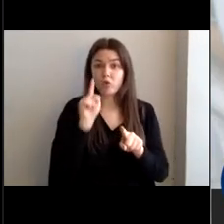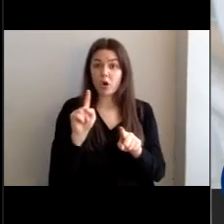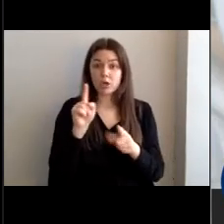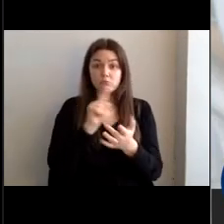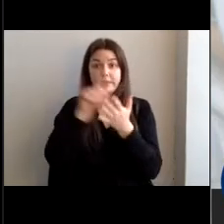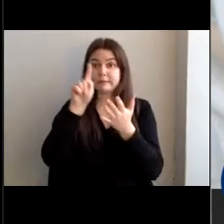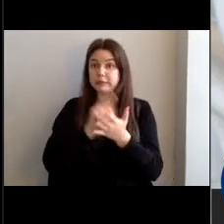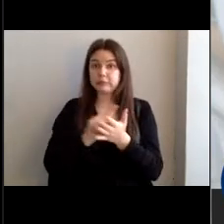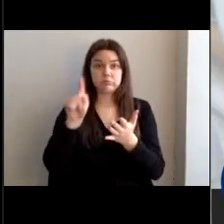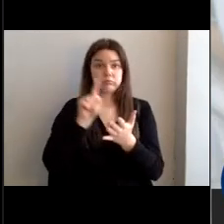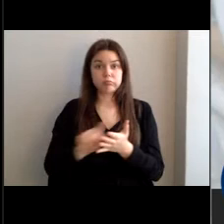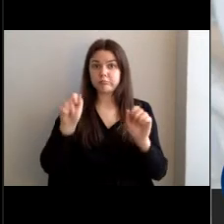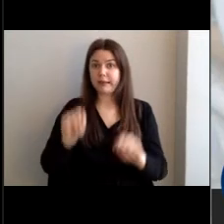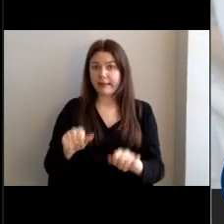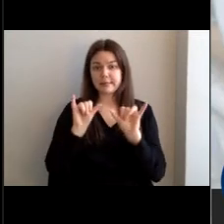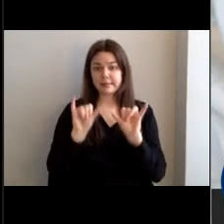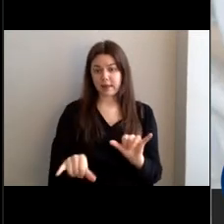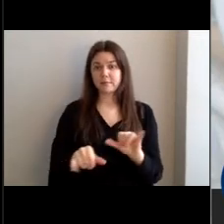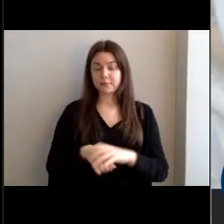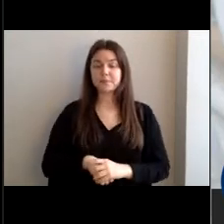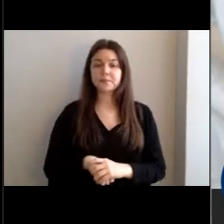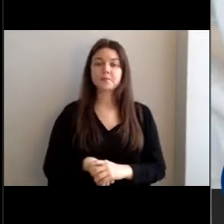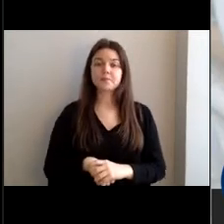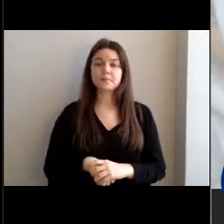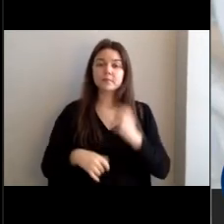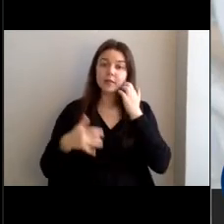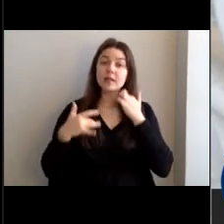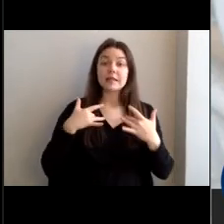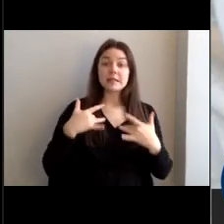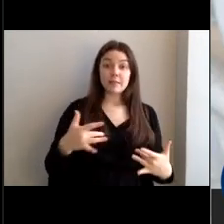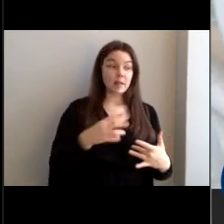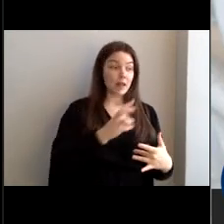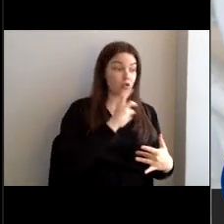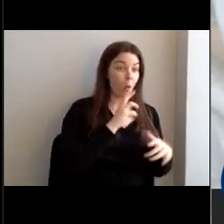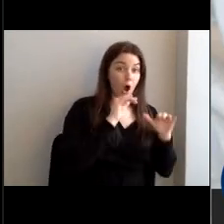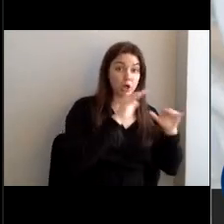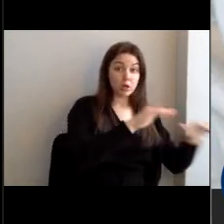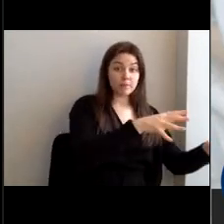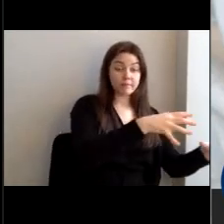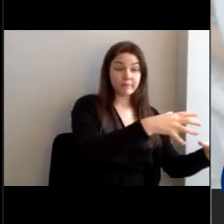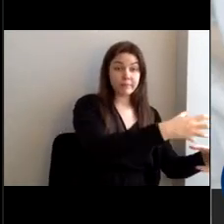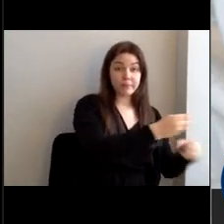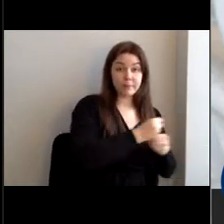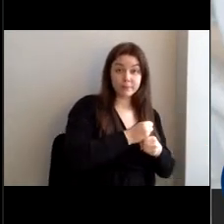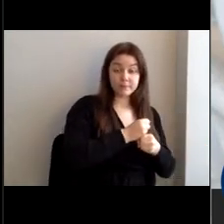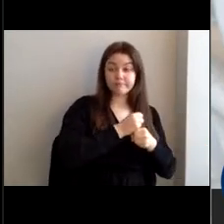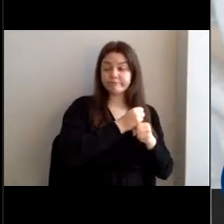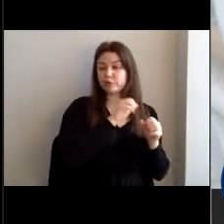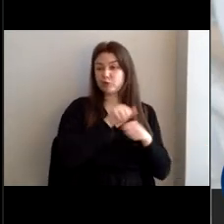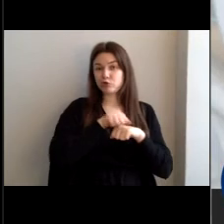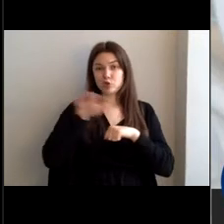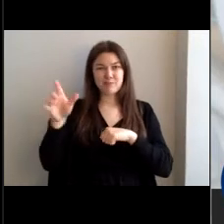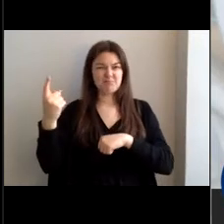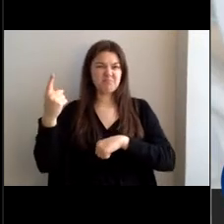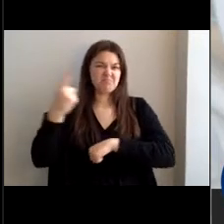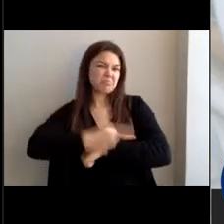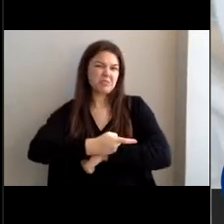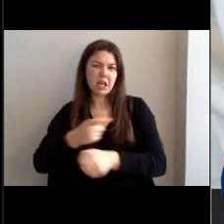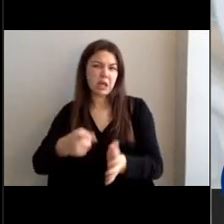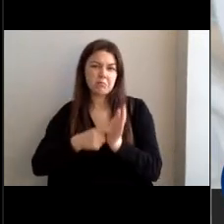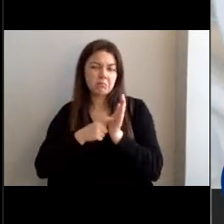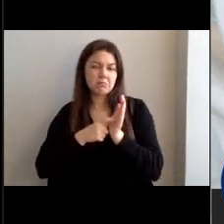weeks, but they typically will go out within days as well, and then the shipment occurs. And as I explained, that's a typically